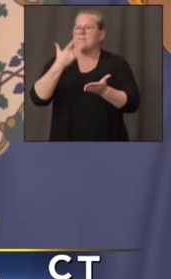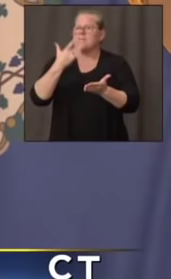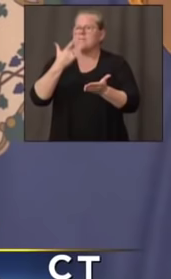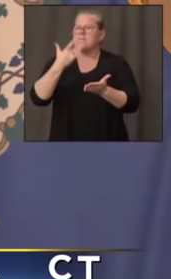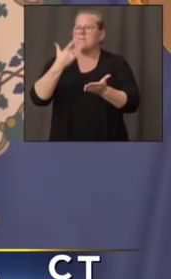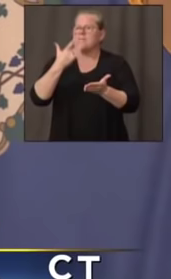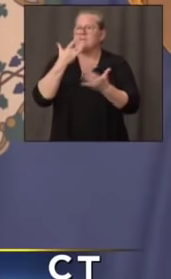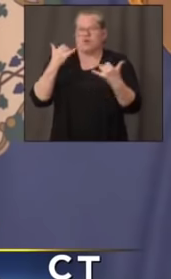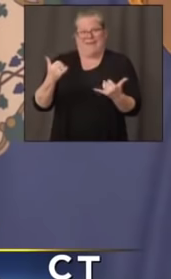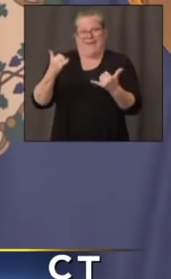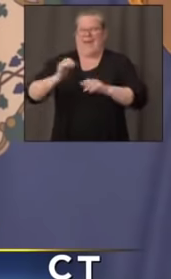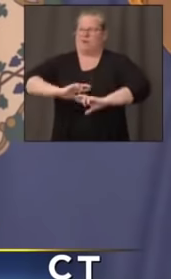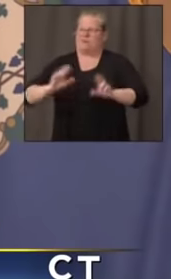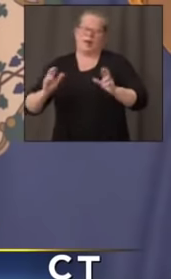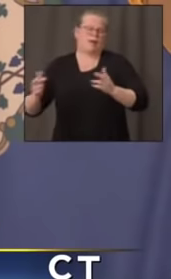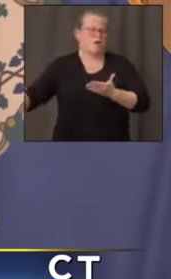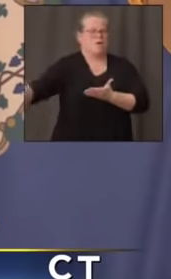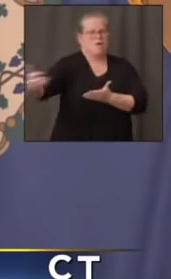NBC Connecticut.